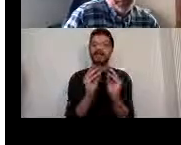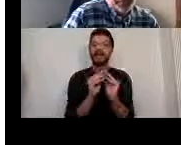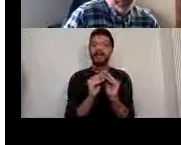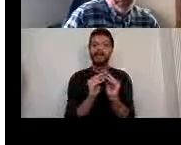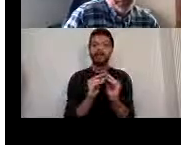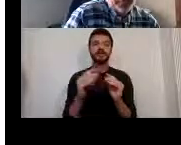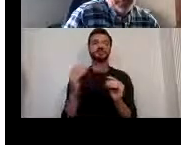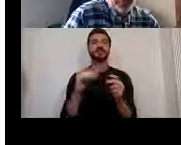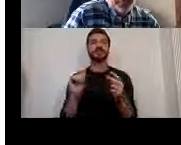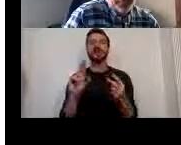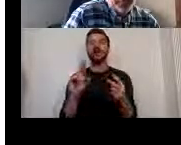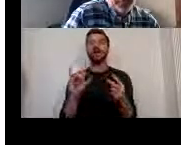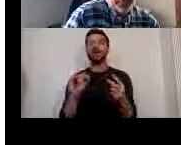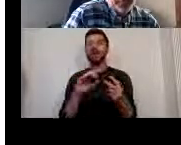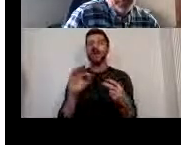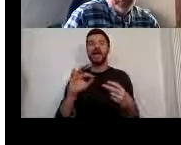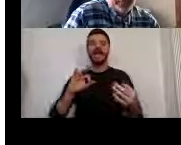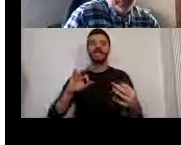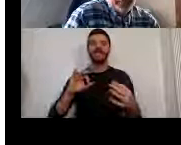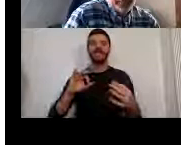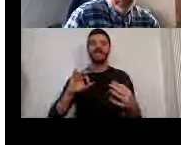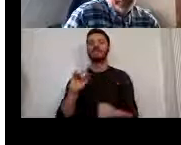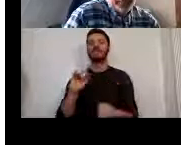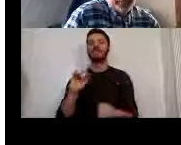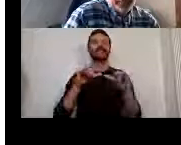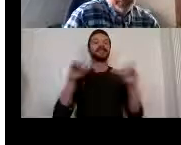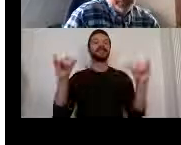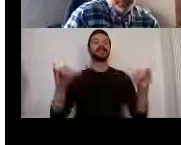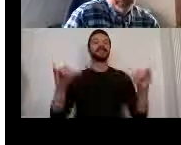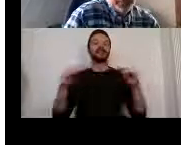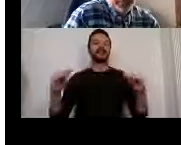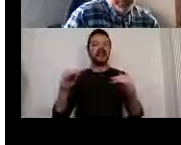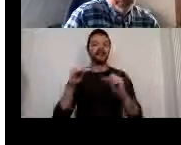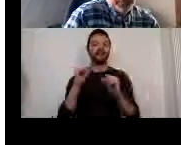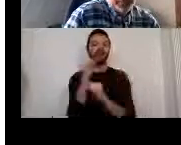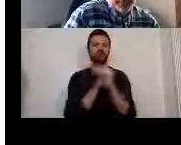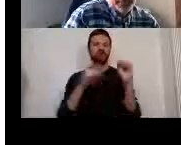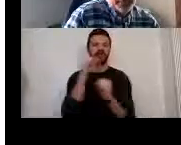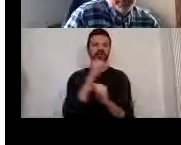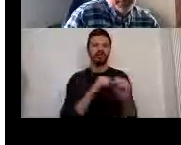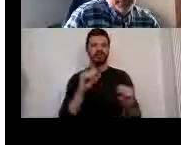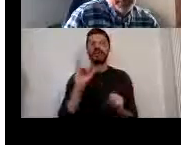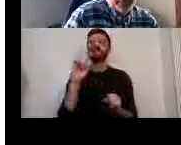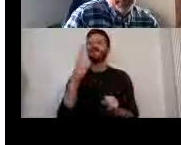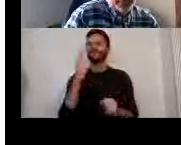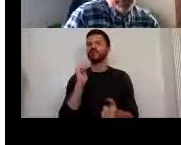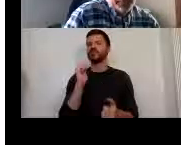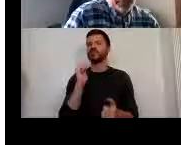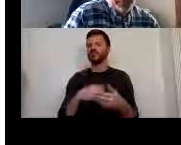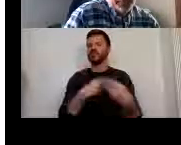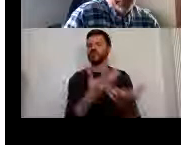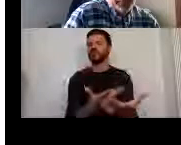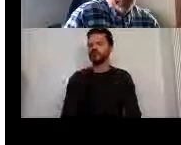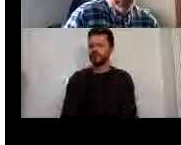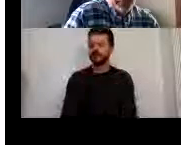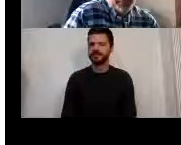and feedback as sort of our first system level strategy, which is our first intervention delivered. We then